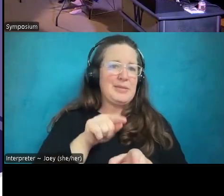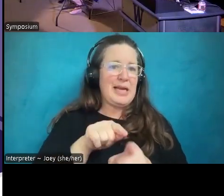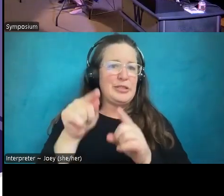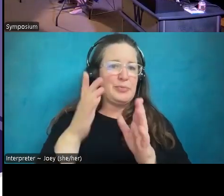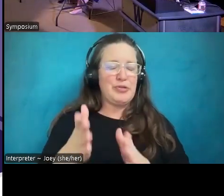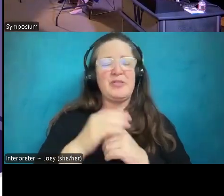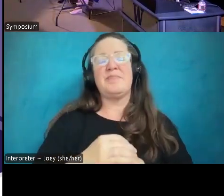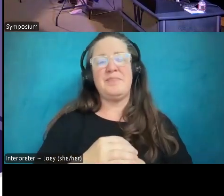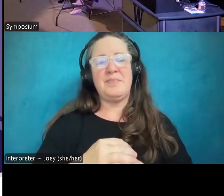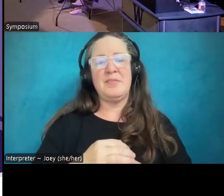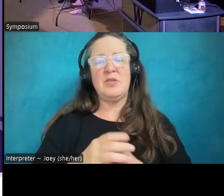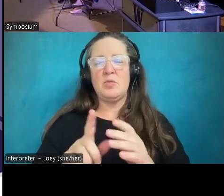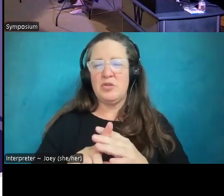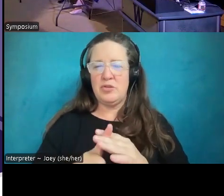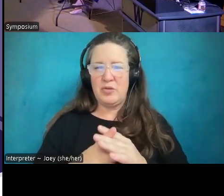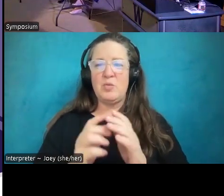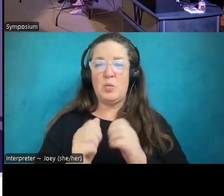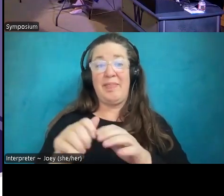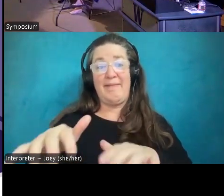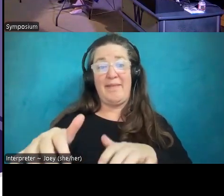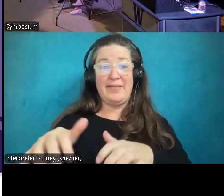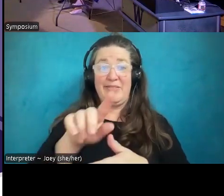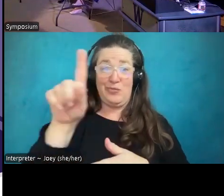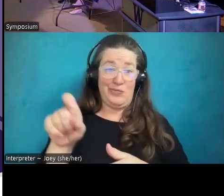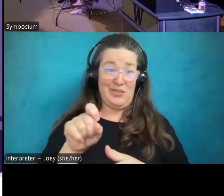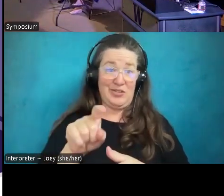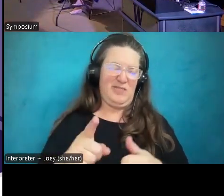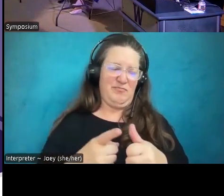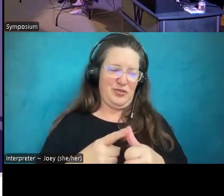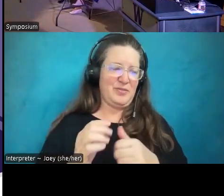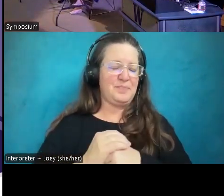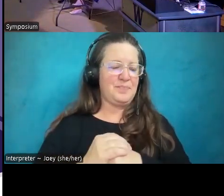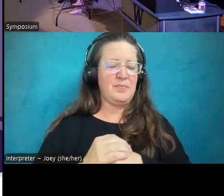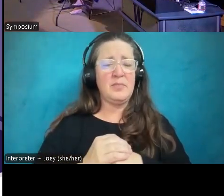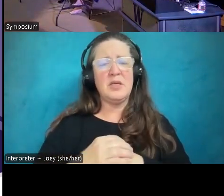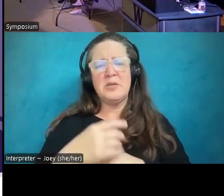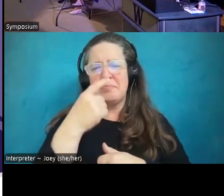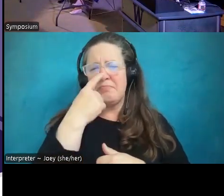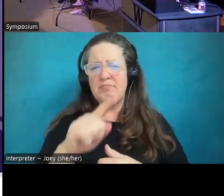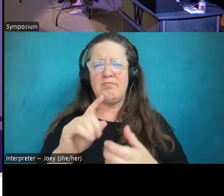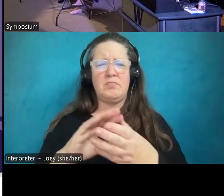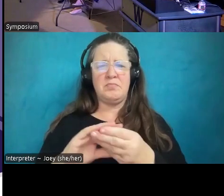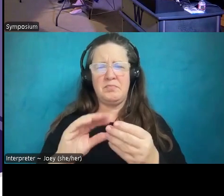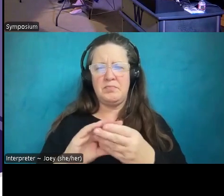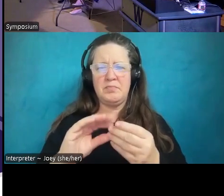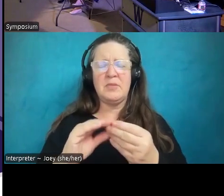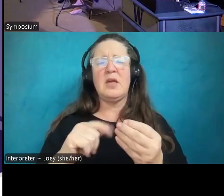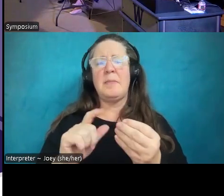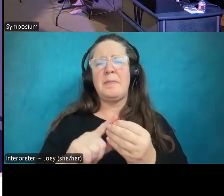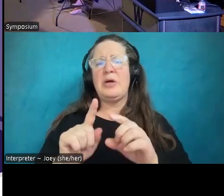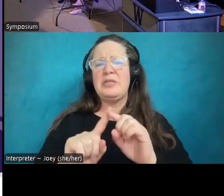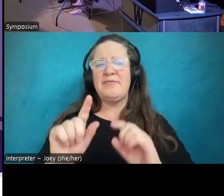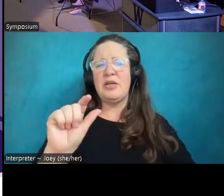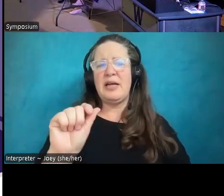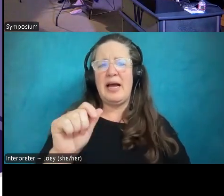audience, actually. So can you please talk about apps and wearable